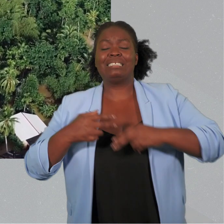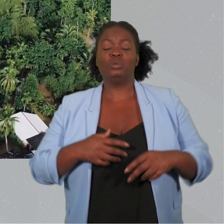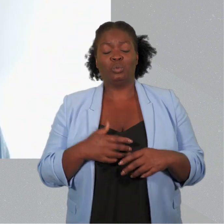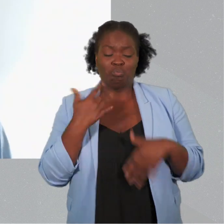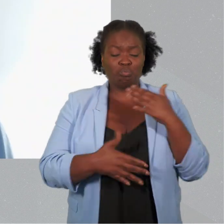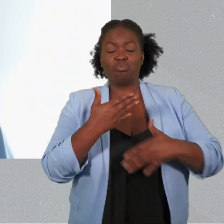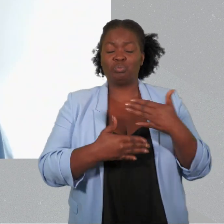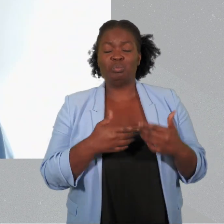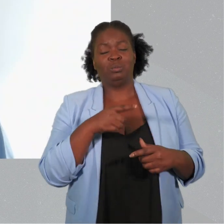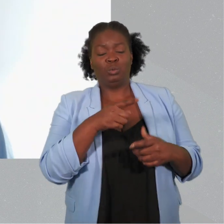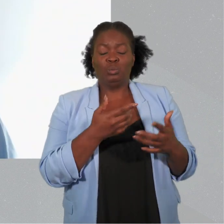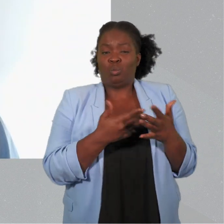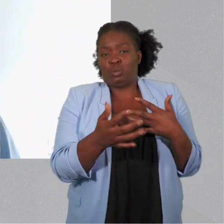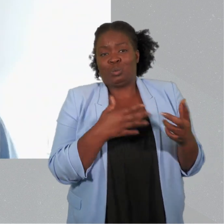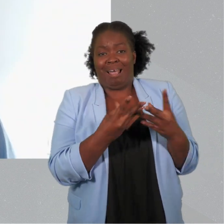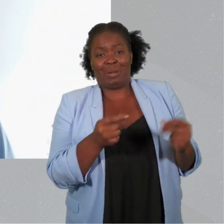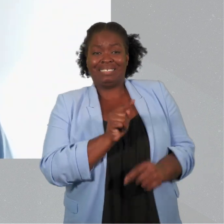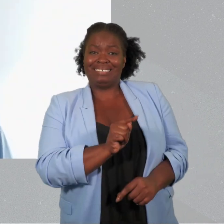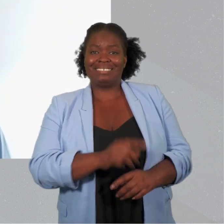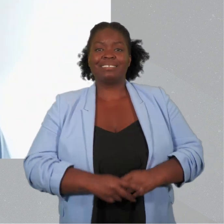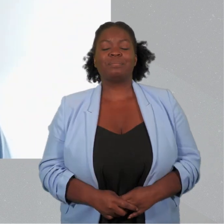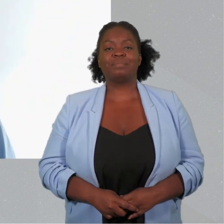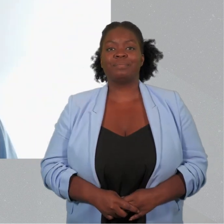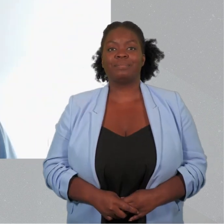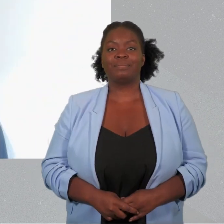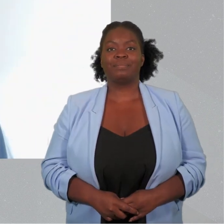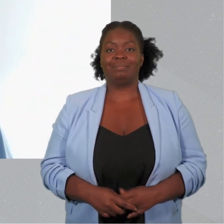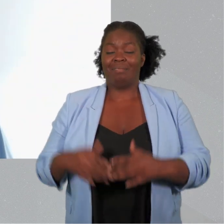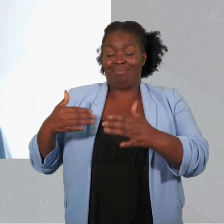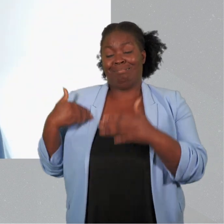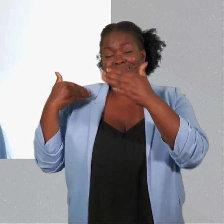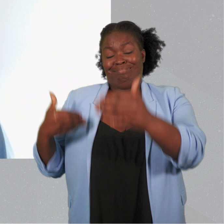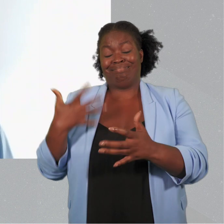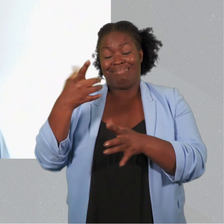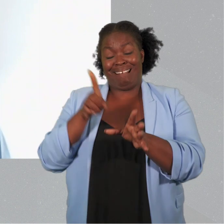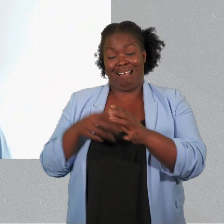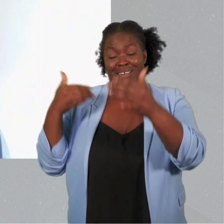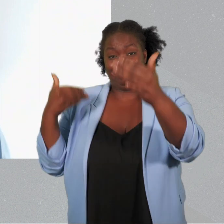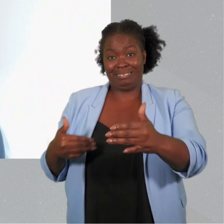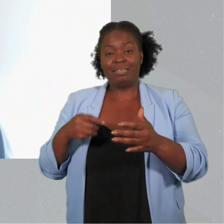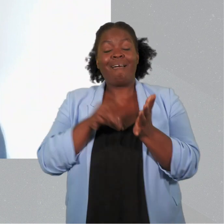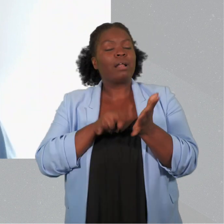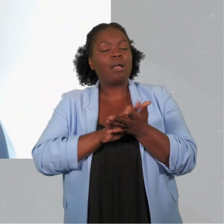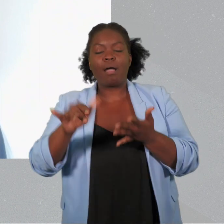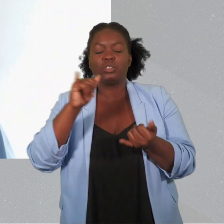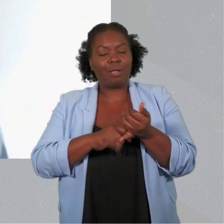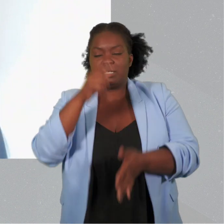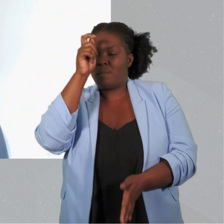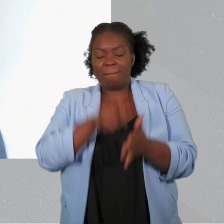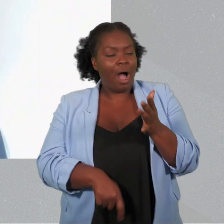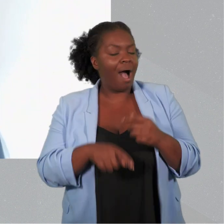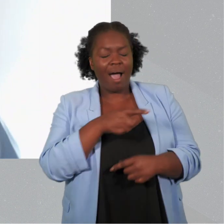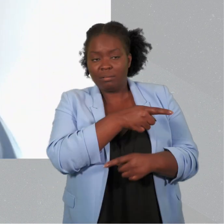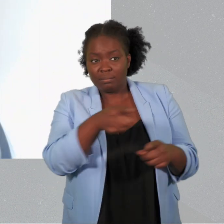very clear. Within the decade, the NHS will not purchase from anyone that does not meet or exceed our own ambitions,